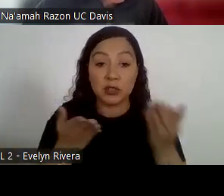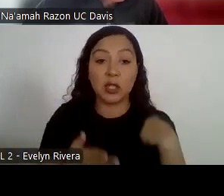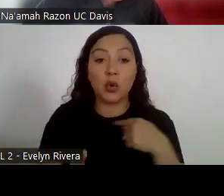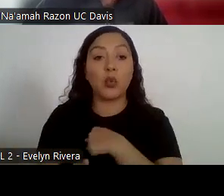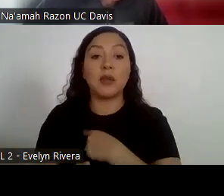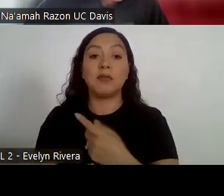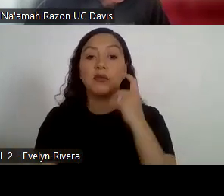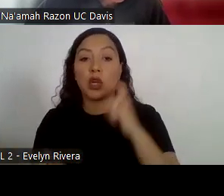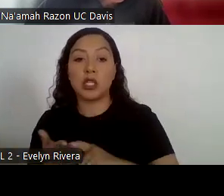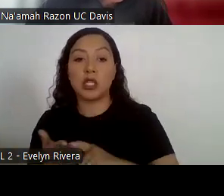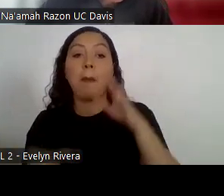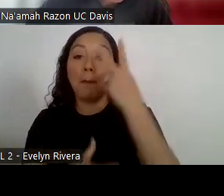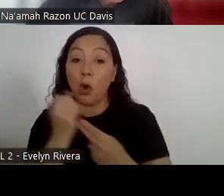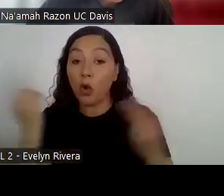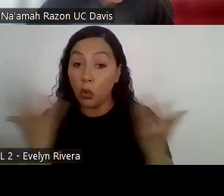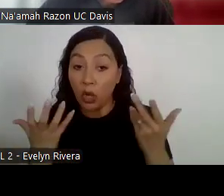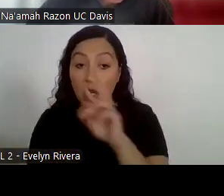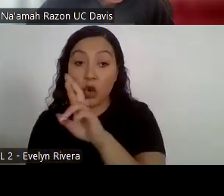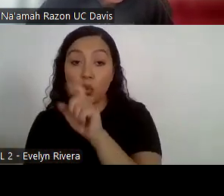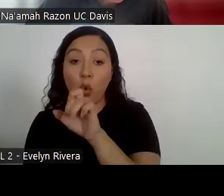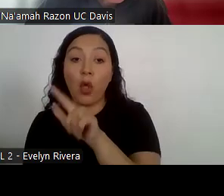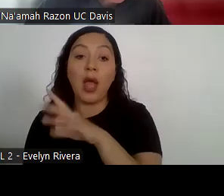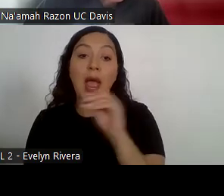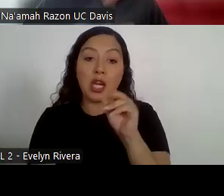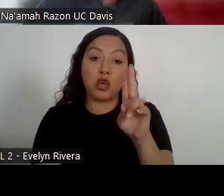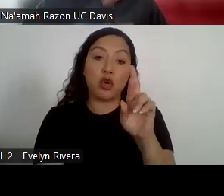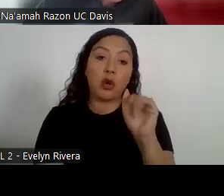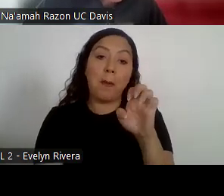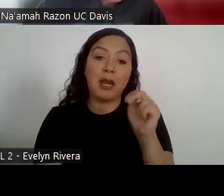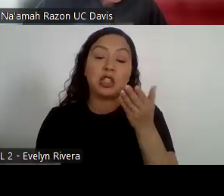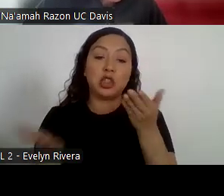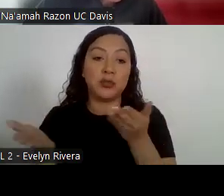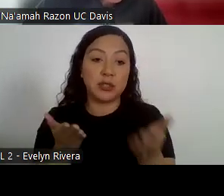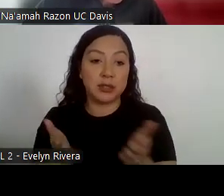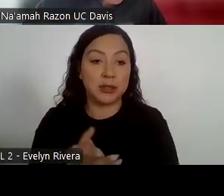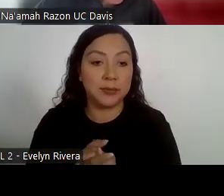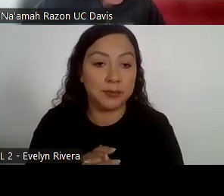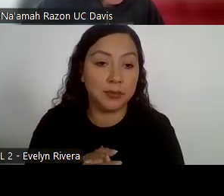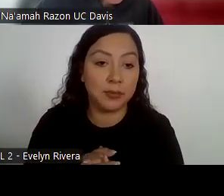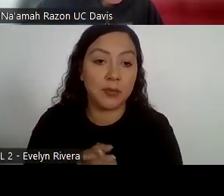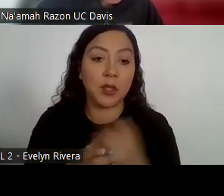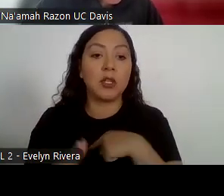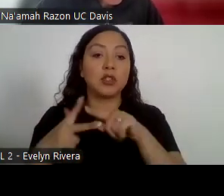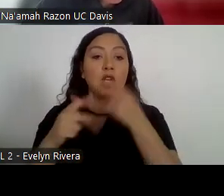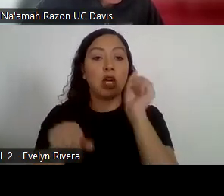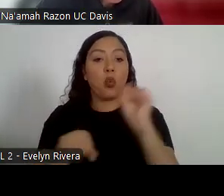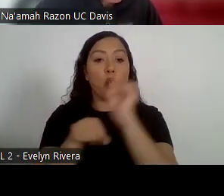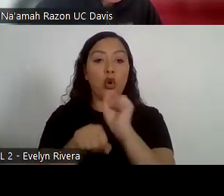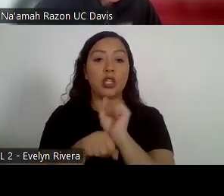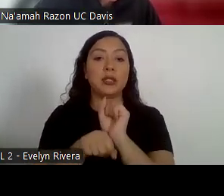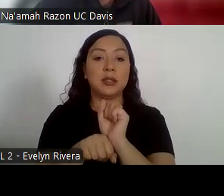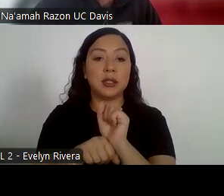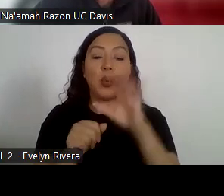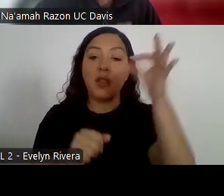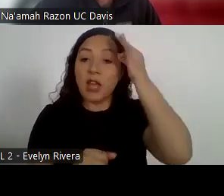started work, engaging with federal, state, and county services, and we've looked at senior and aging services and healthcare services, and